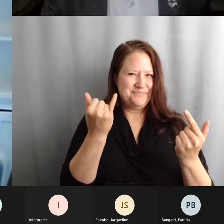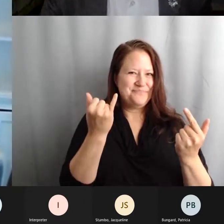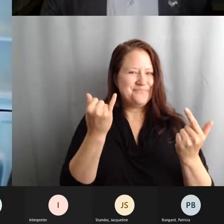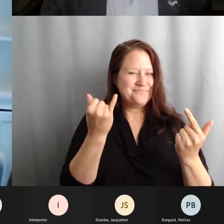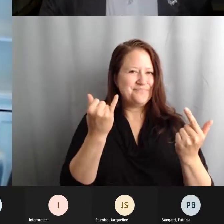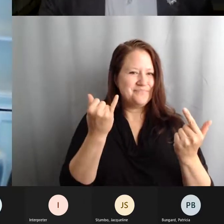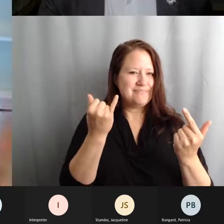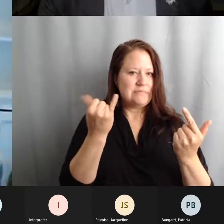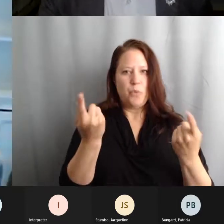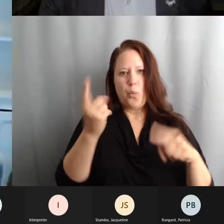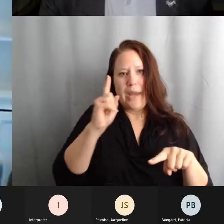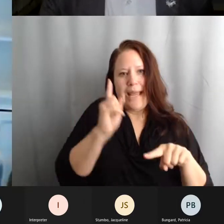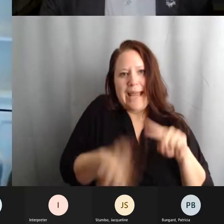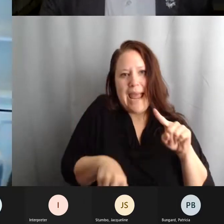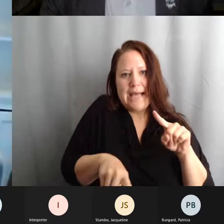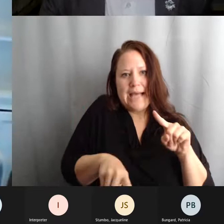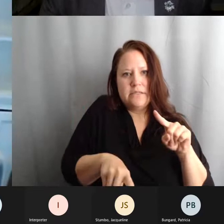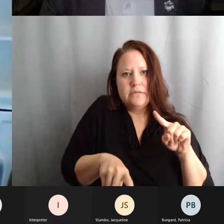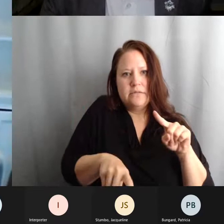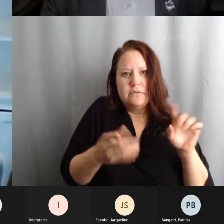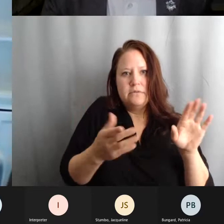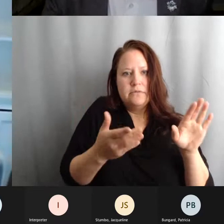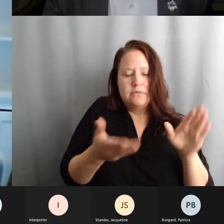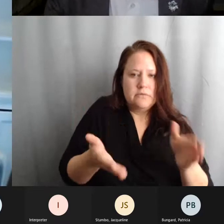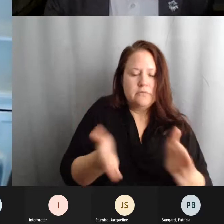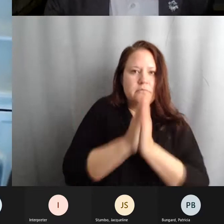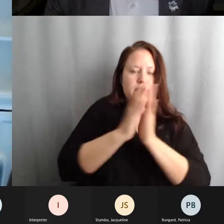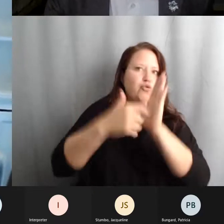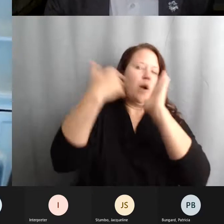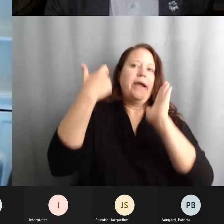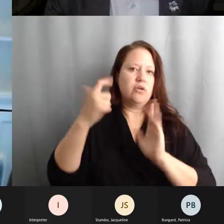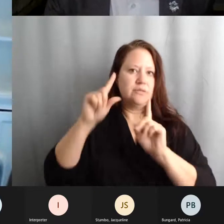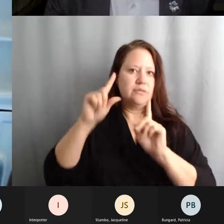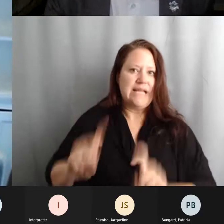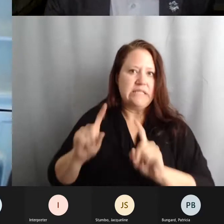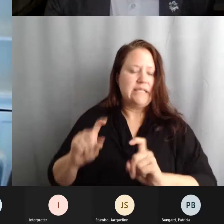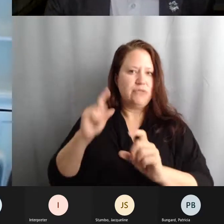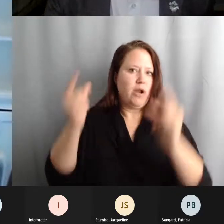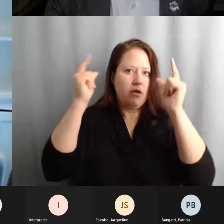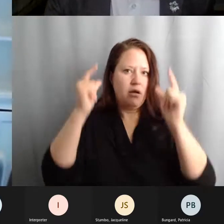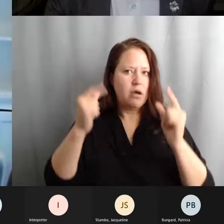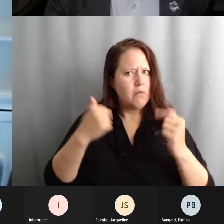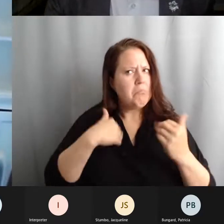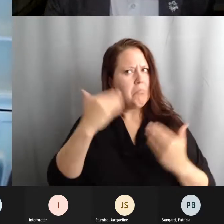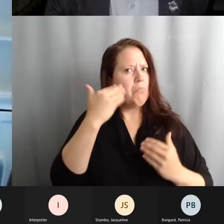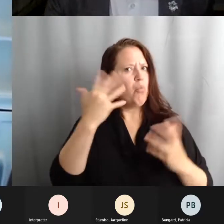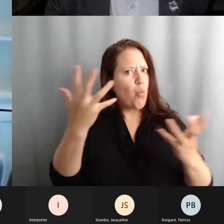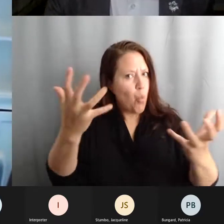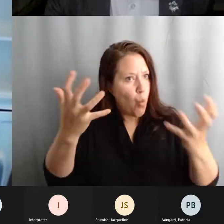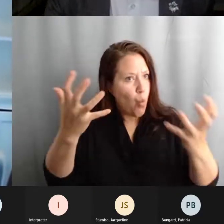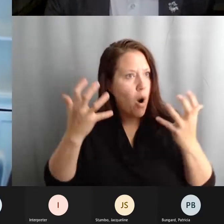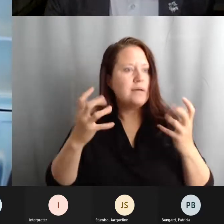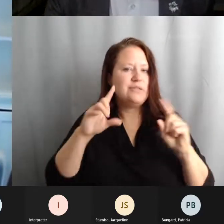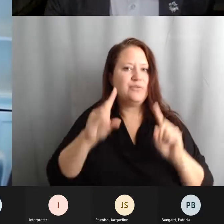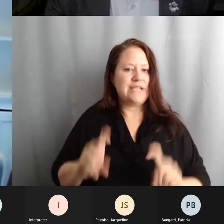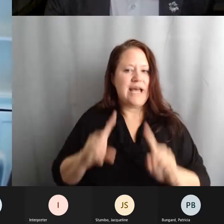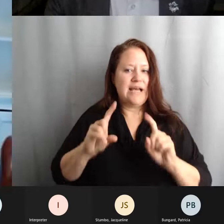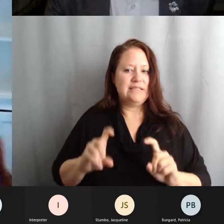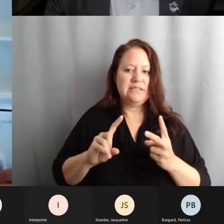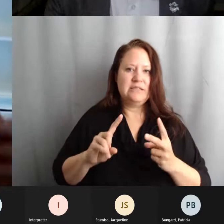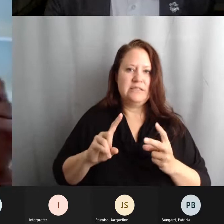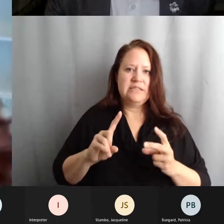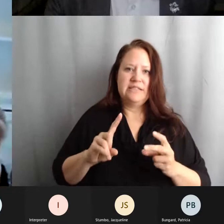simply couldn't pivot that quickly. We knew we wanted to test people when they came in as fast as possible.